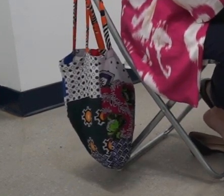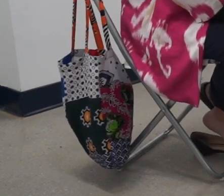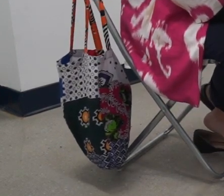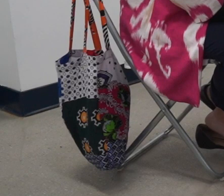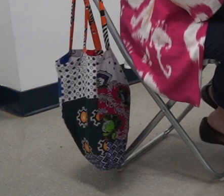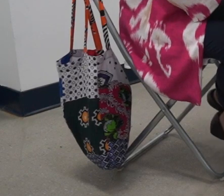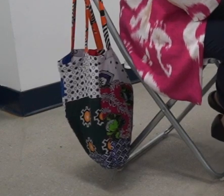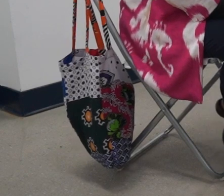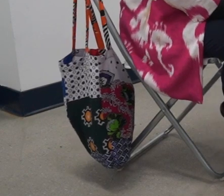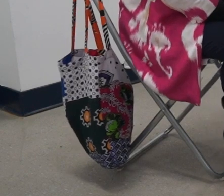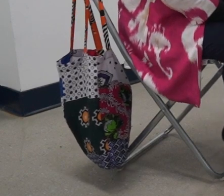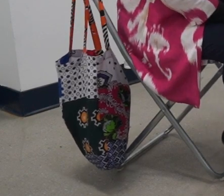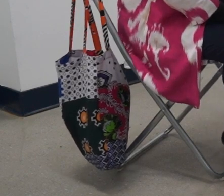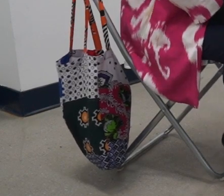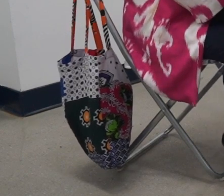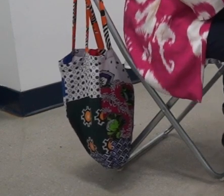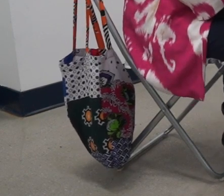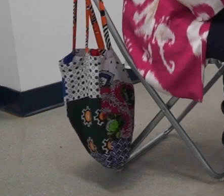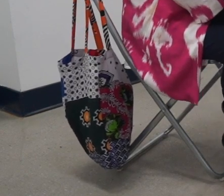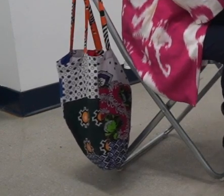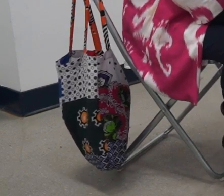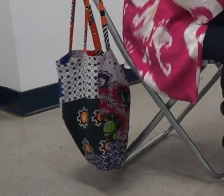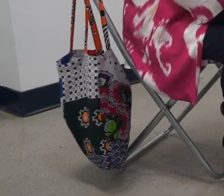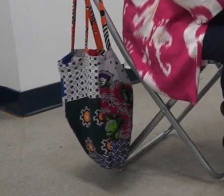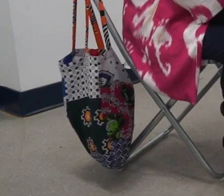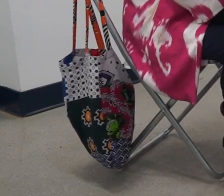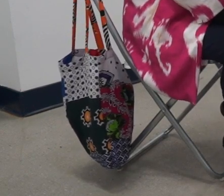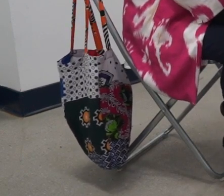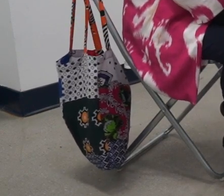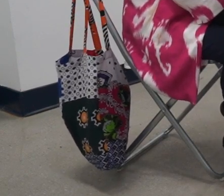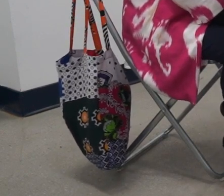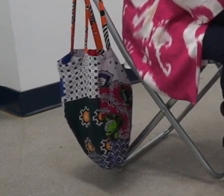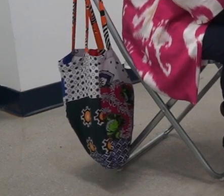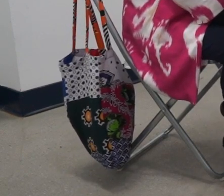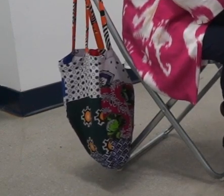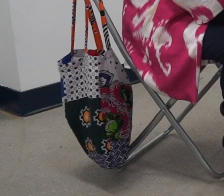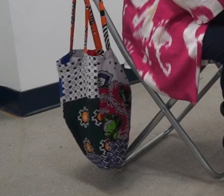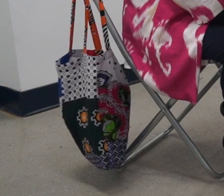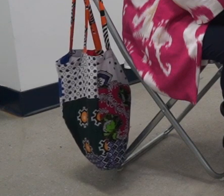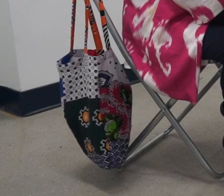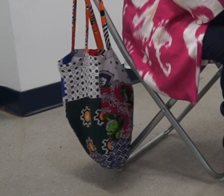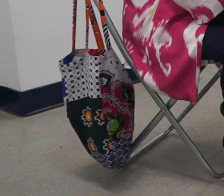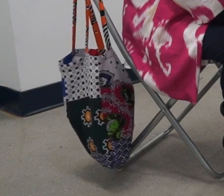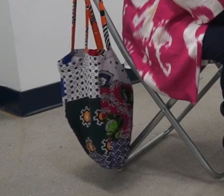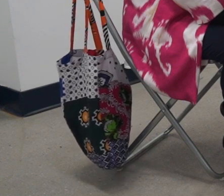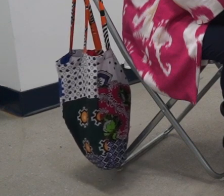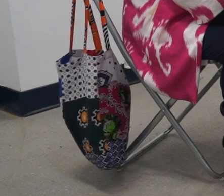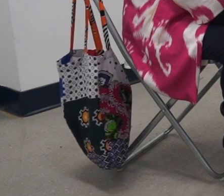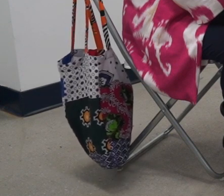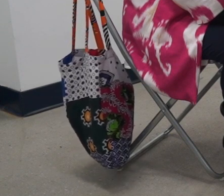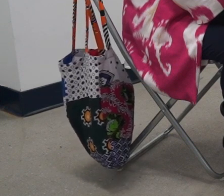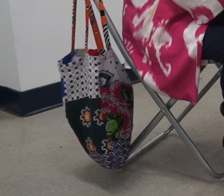of interactive workshop and exercises to sort of reflect on this framework and sort of help us to have some time to process and think